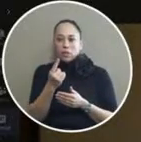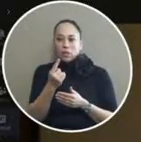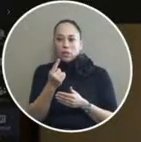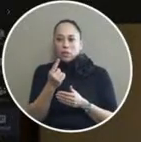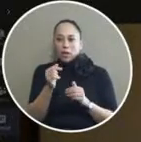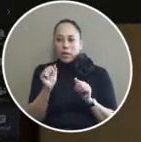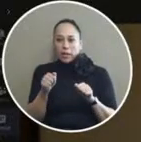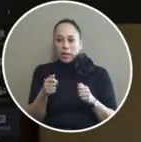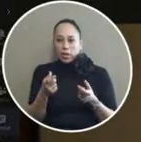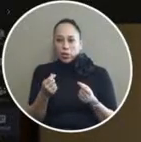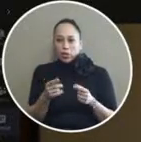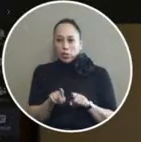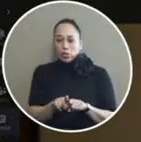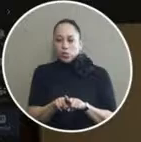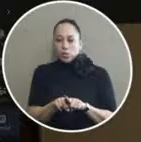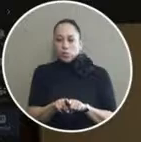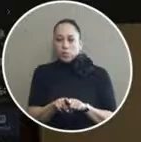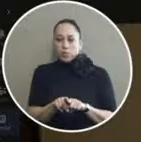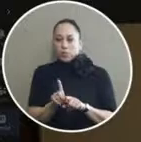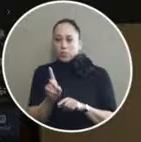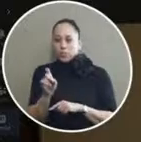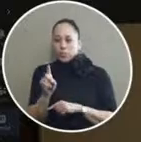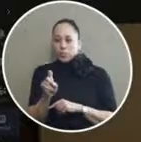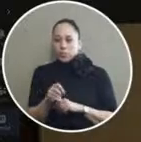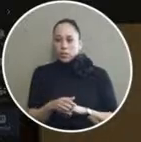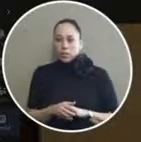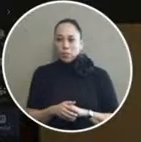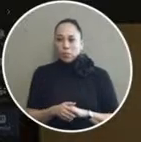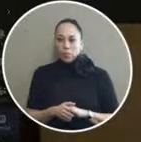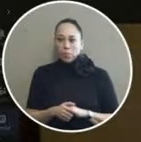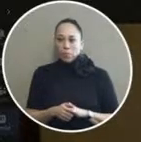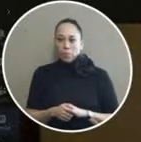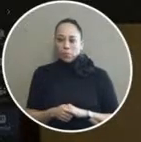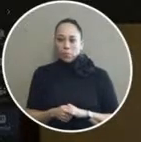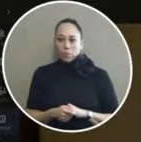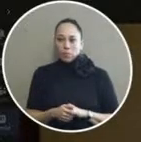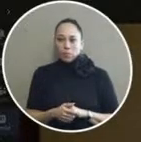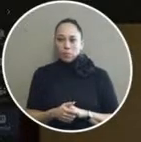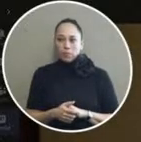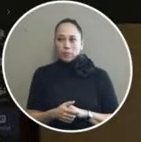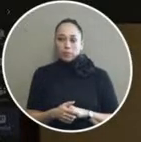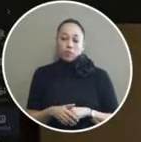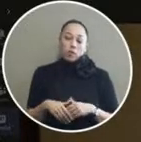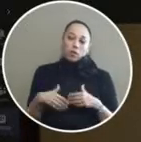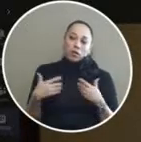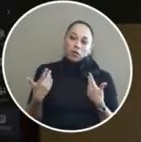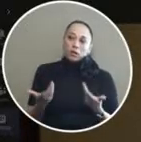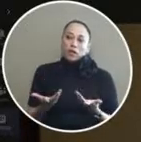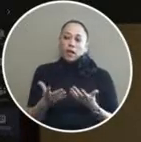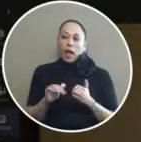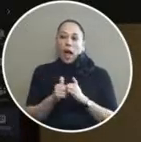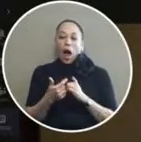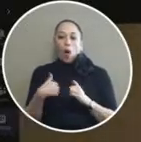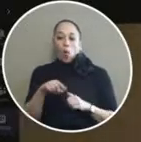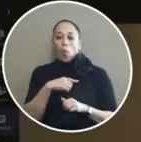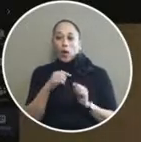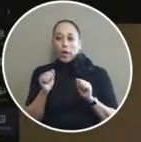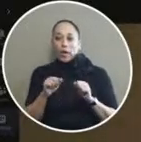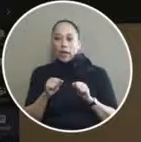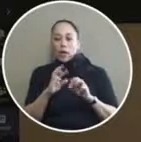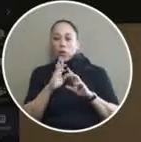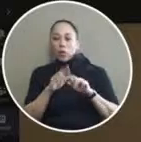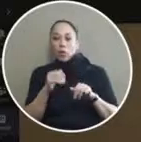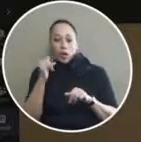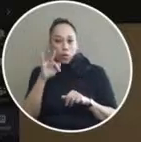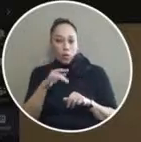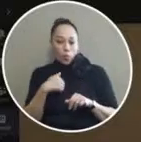done as well? Well, the way that we can report, if we